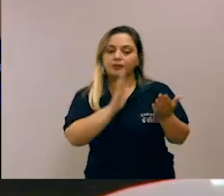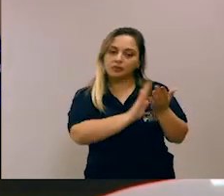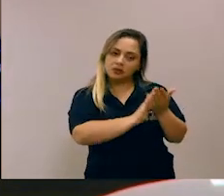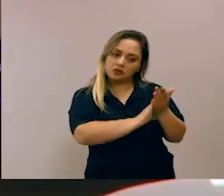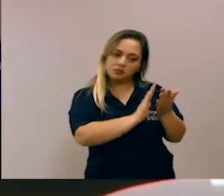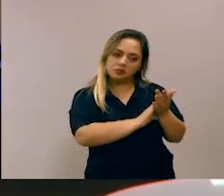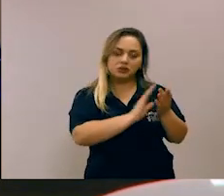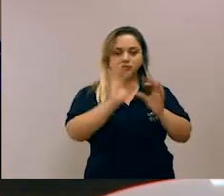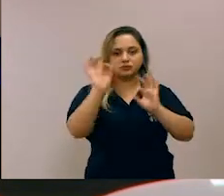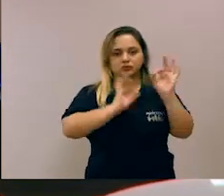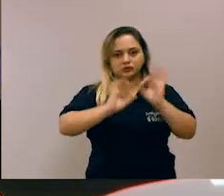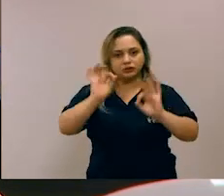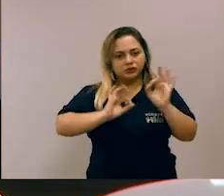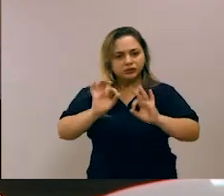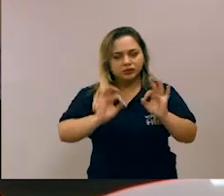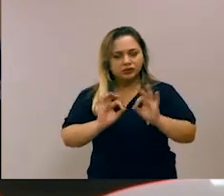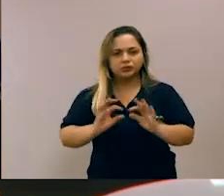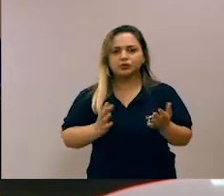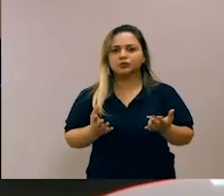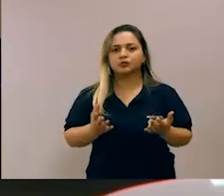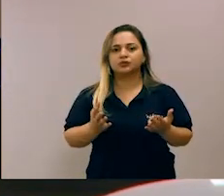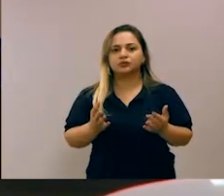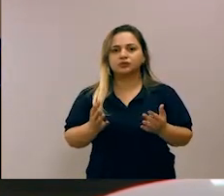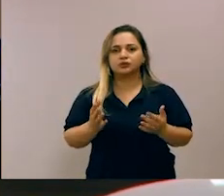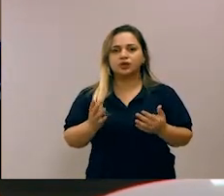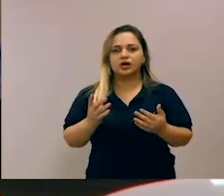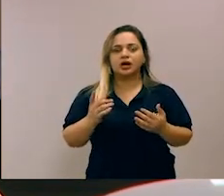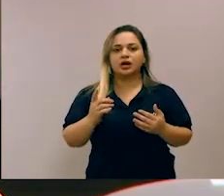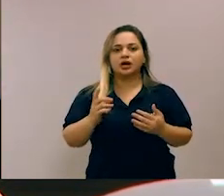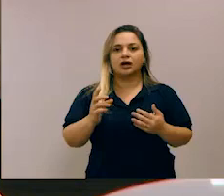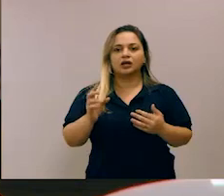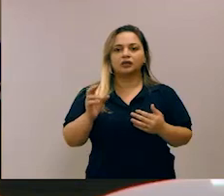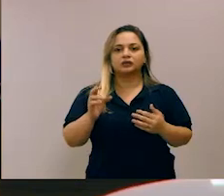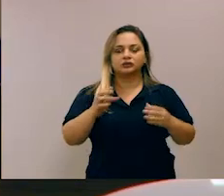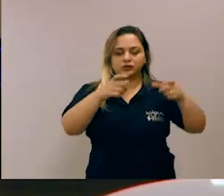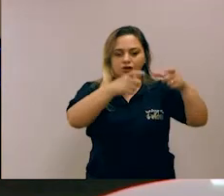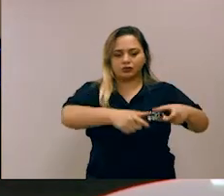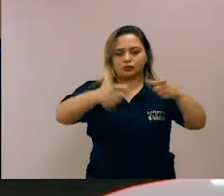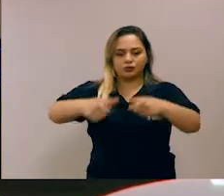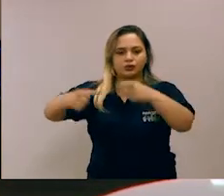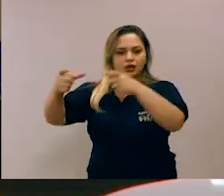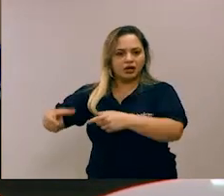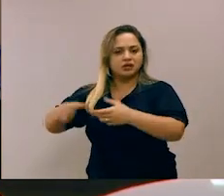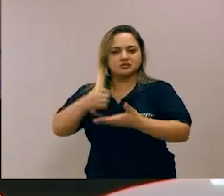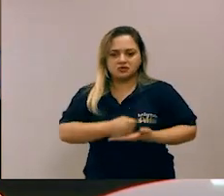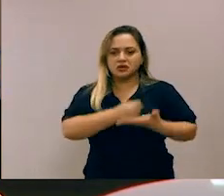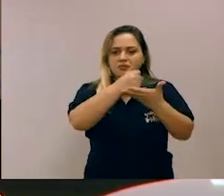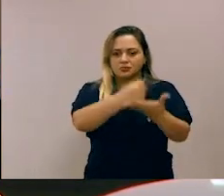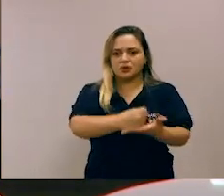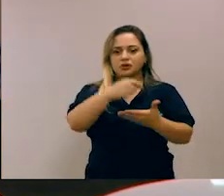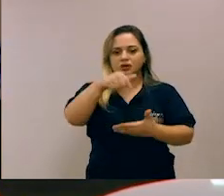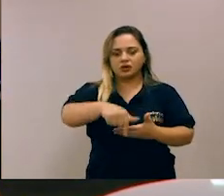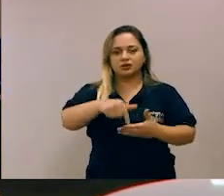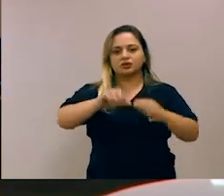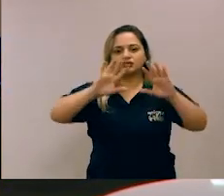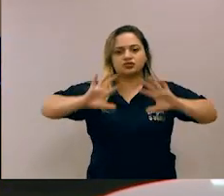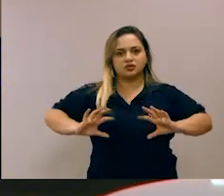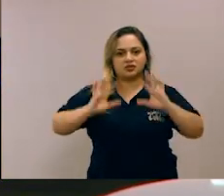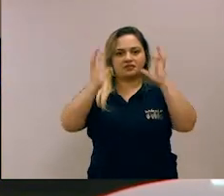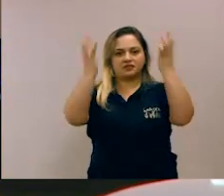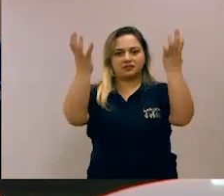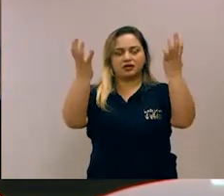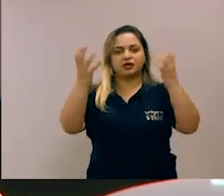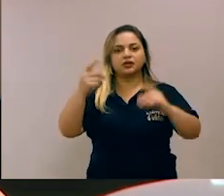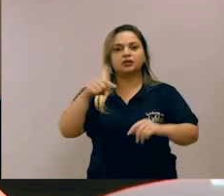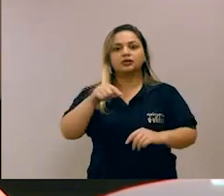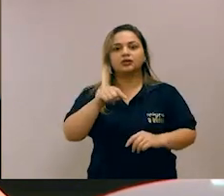incomplete information. I would like to greet all of the organizers of this event. I would like to greet all of the